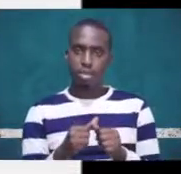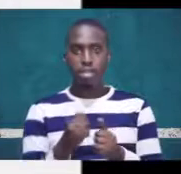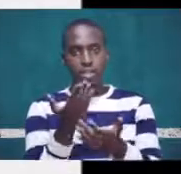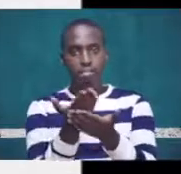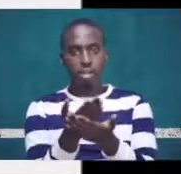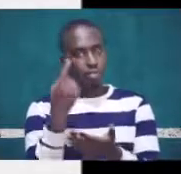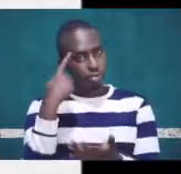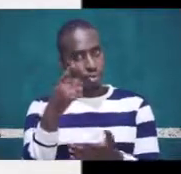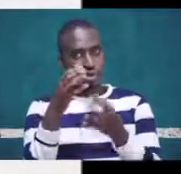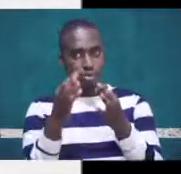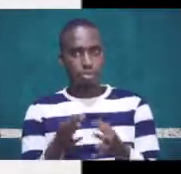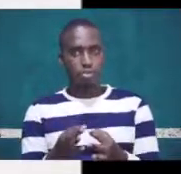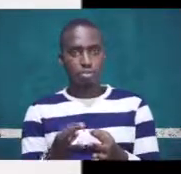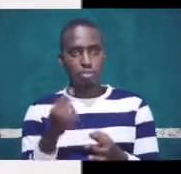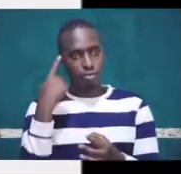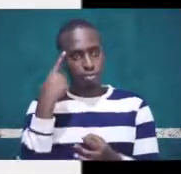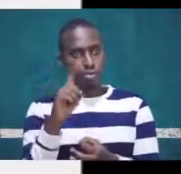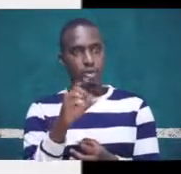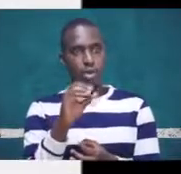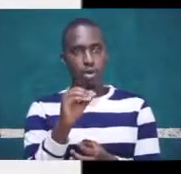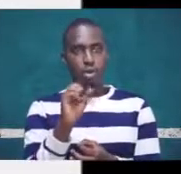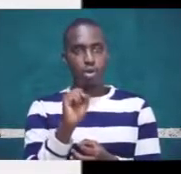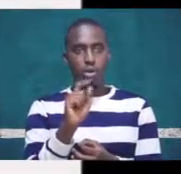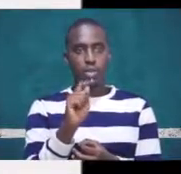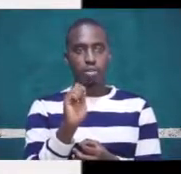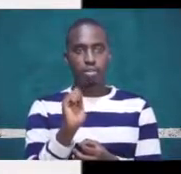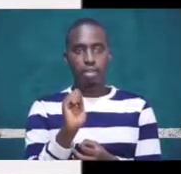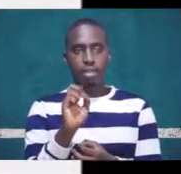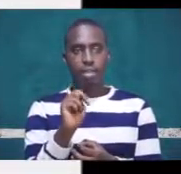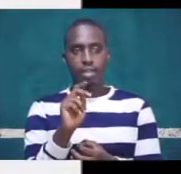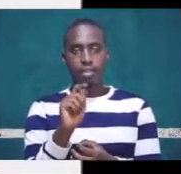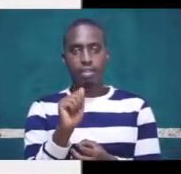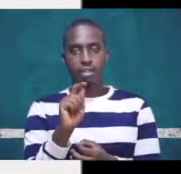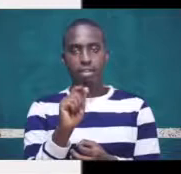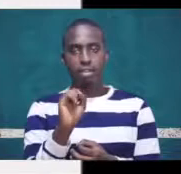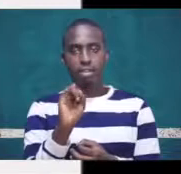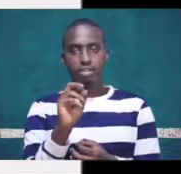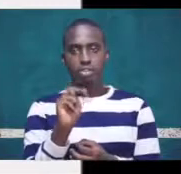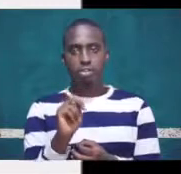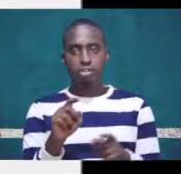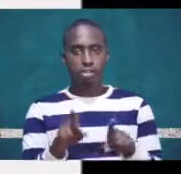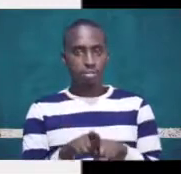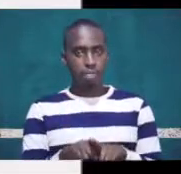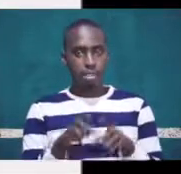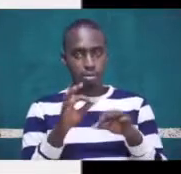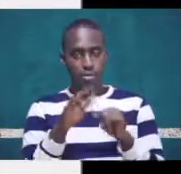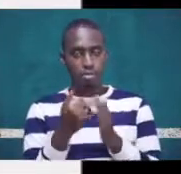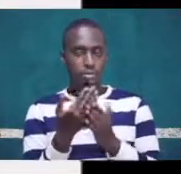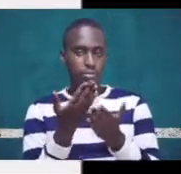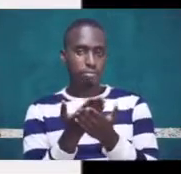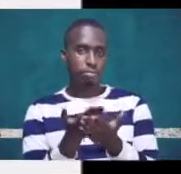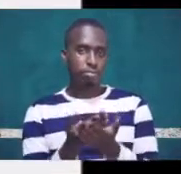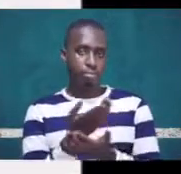demand for goods of ostentation. Goods of ostentation. That's what you call goods of